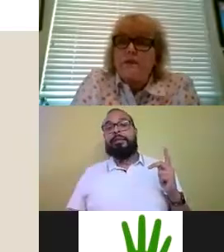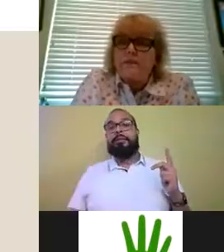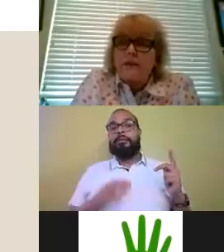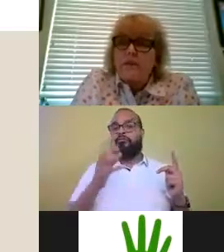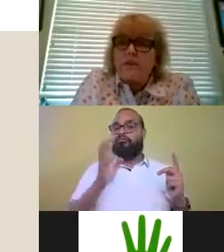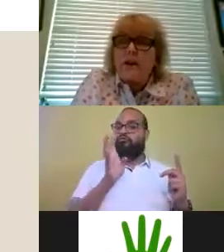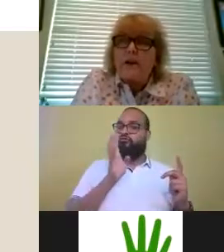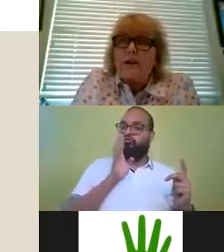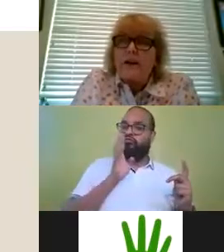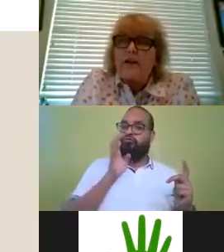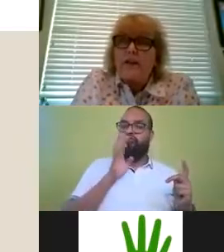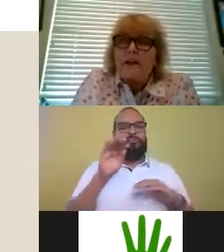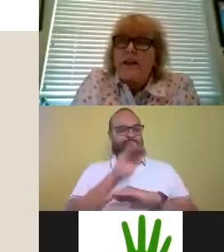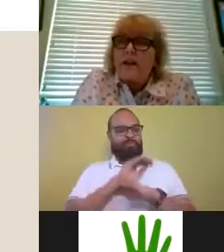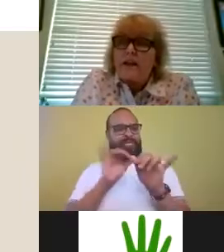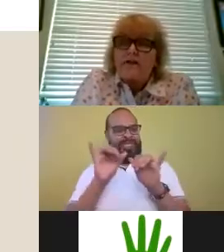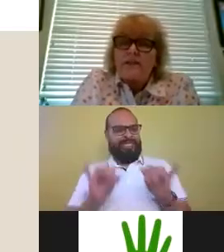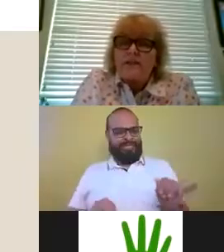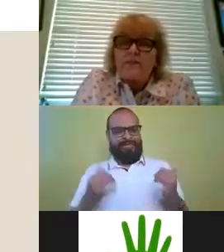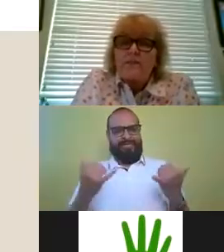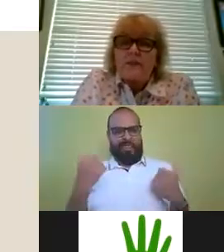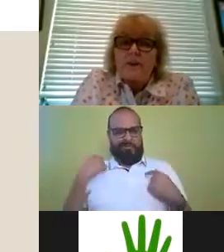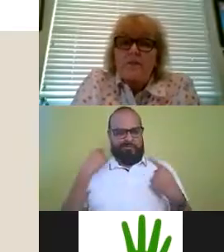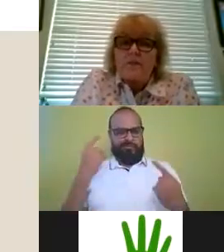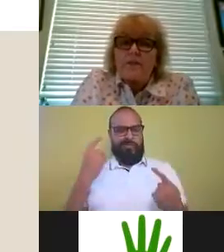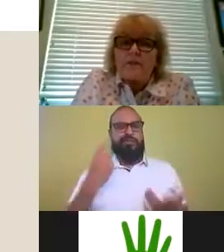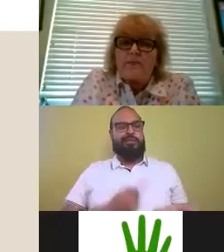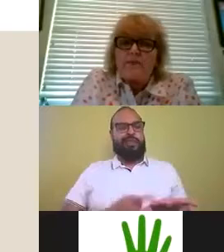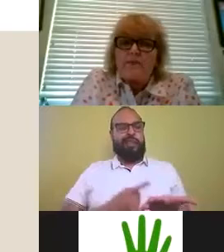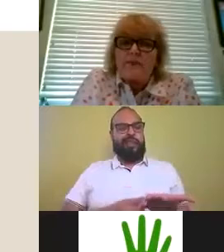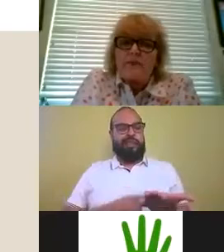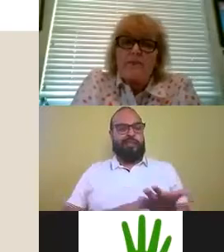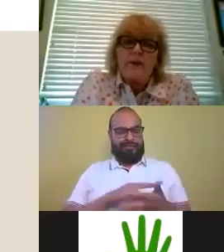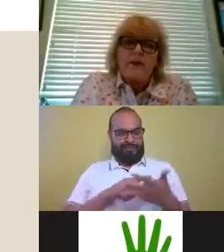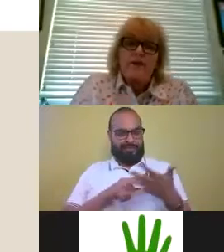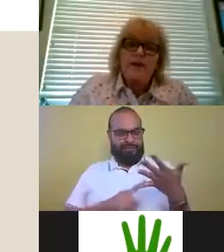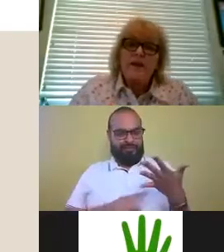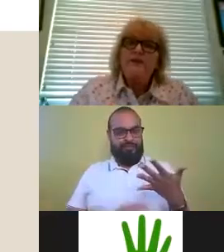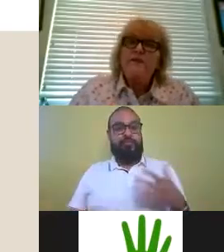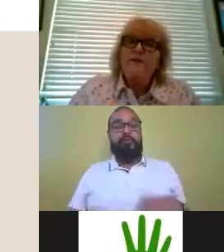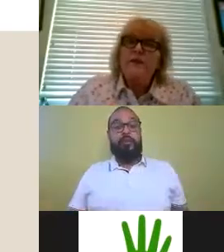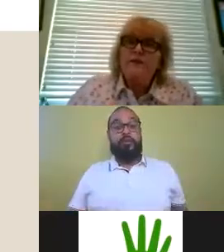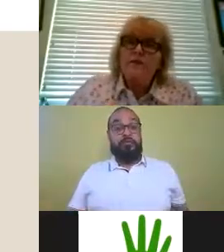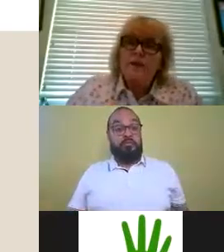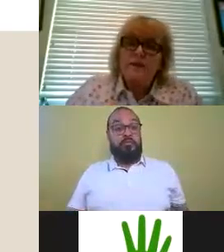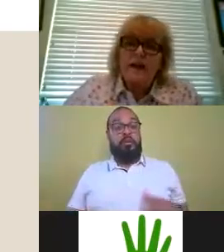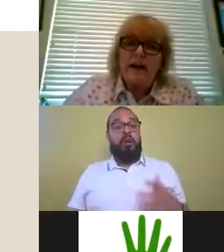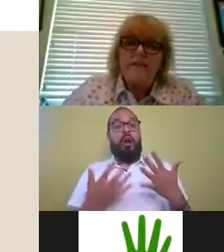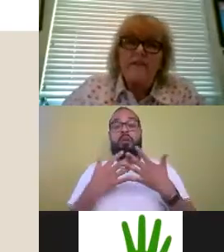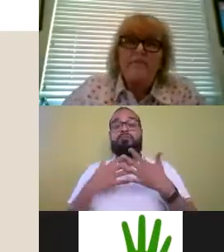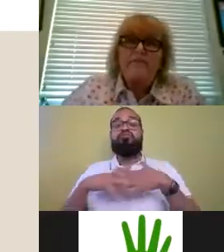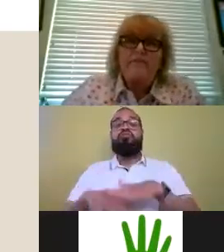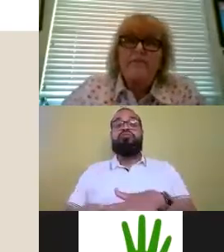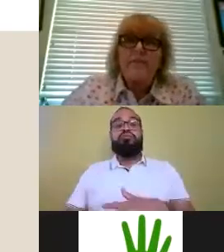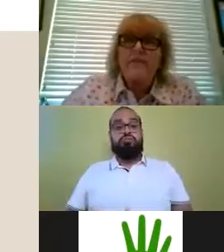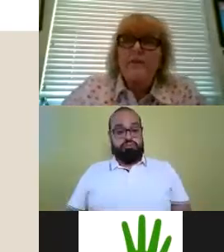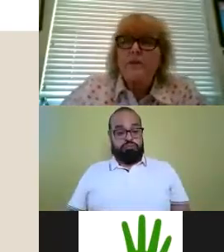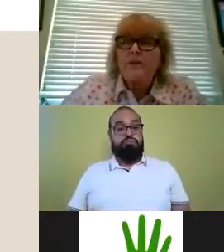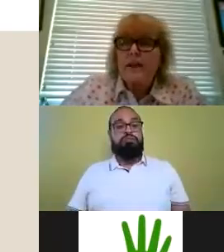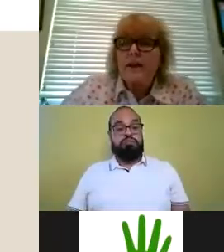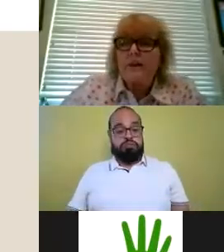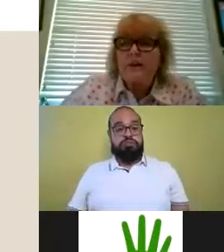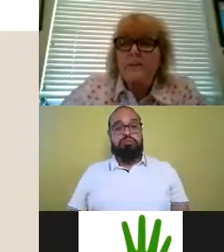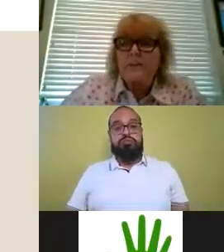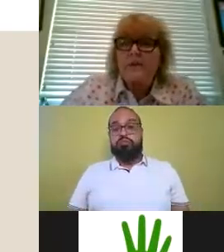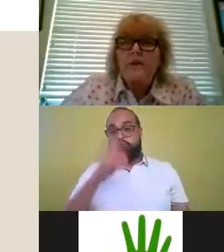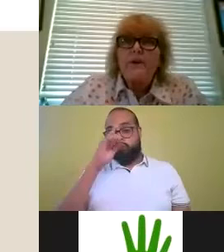movement systems that we're talking about now, that vestibular and that proprioceptive system, they integrate for us to have